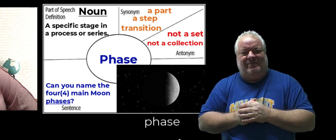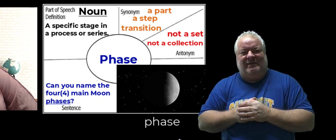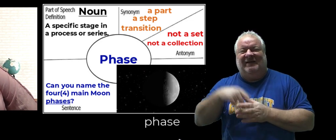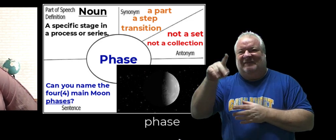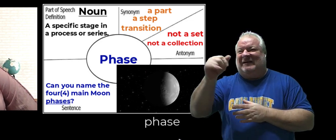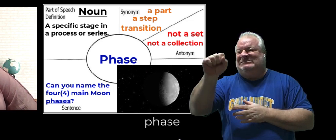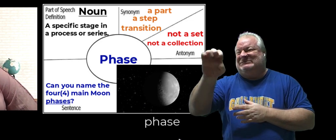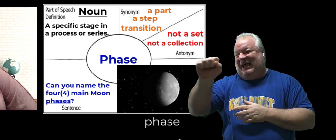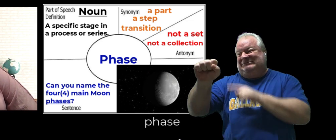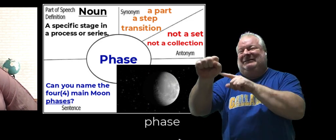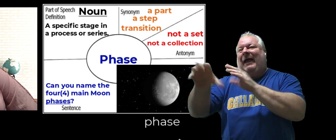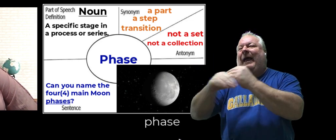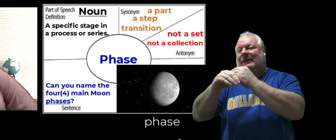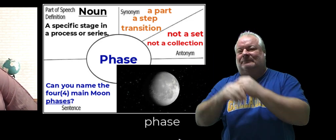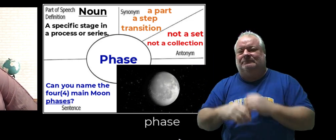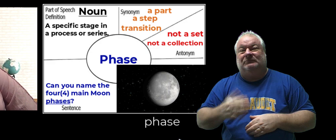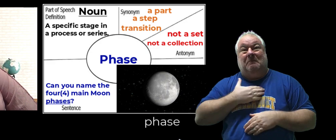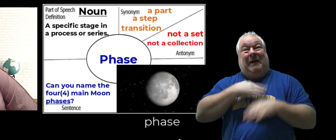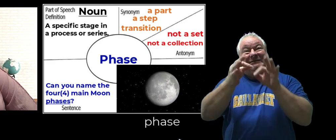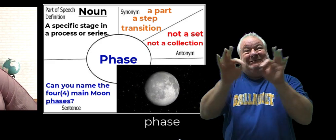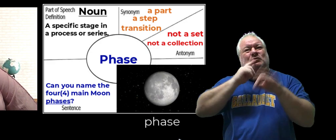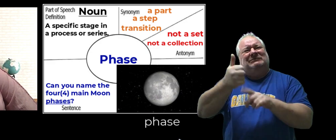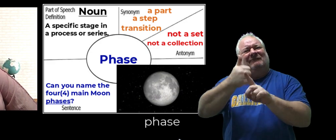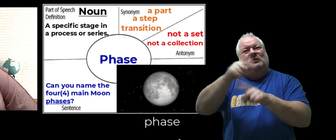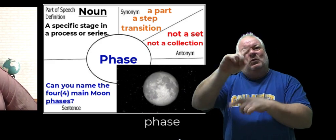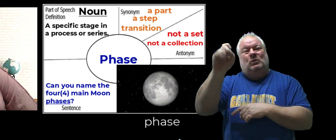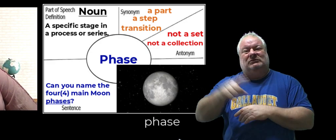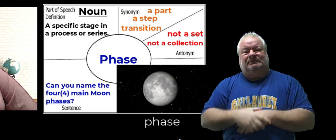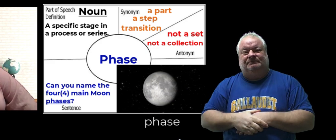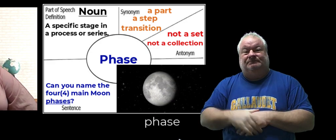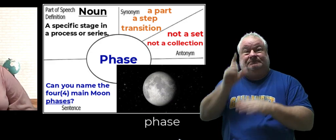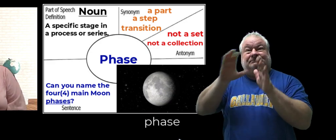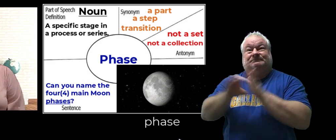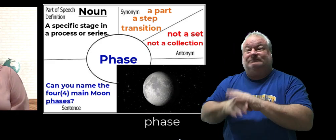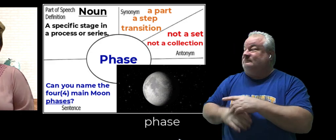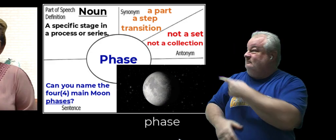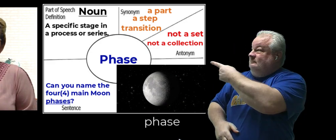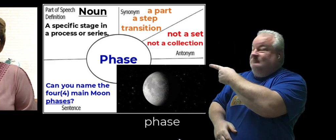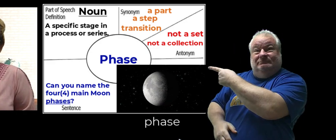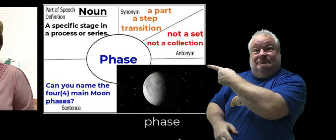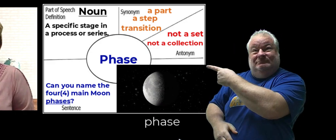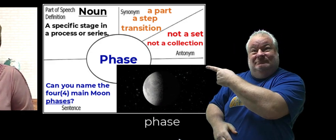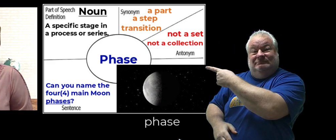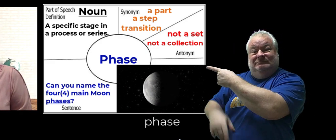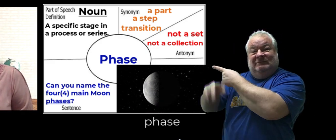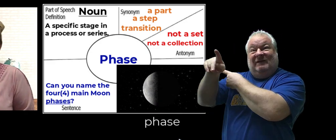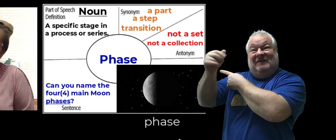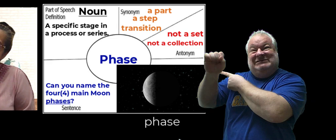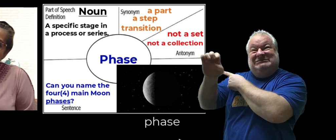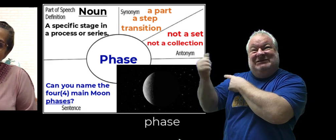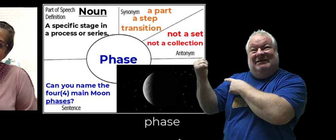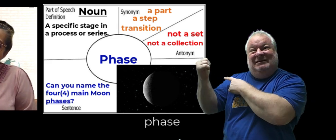too. So my sentence is a question. And here is a picture with the